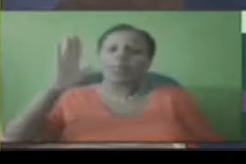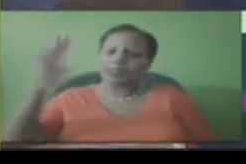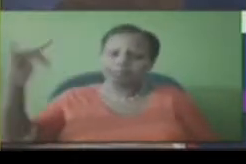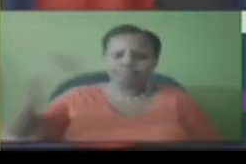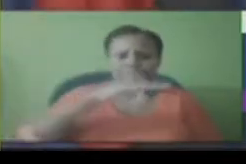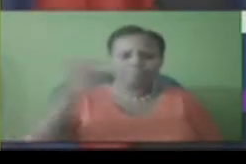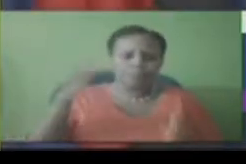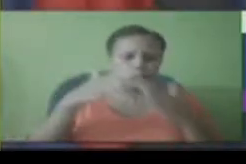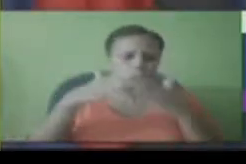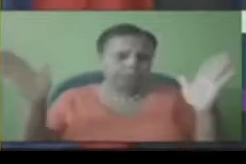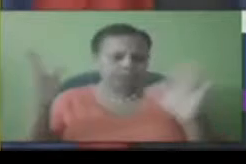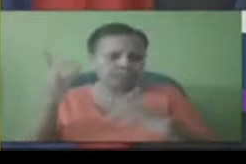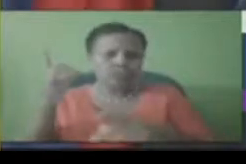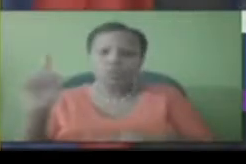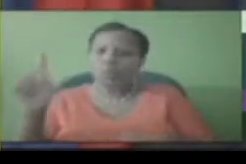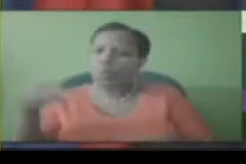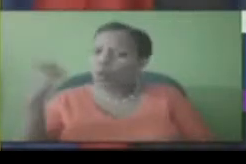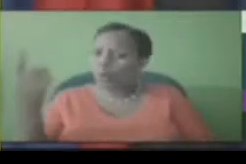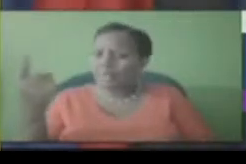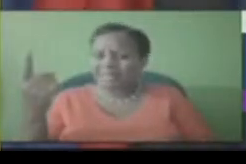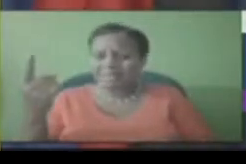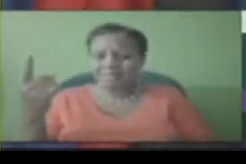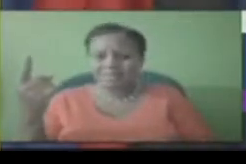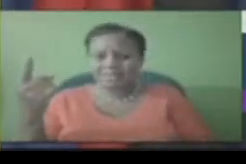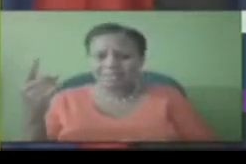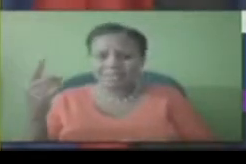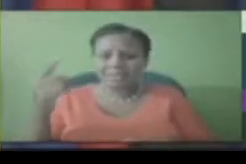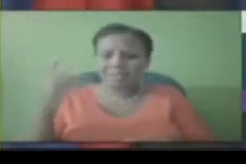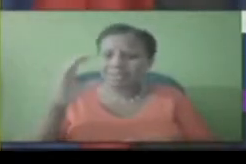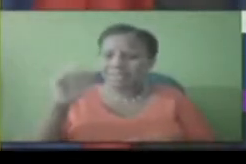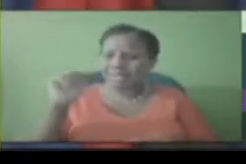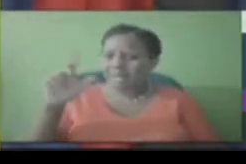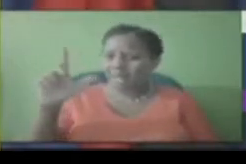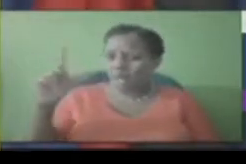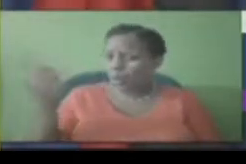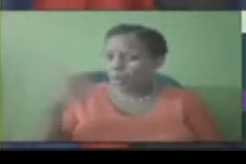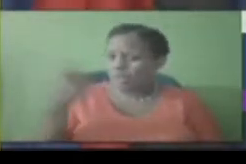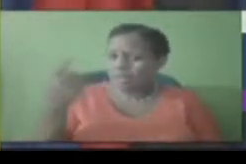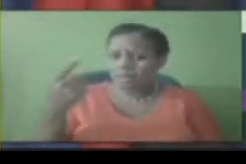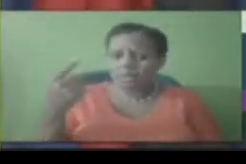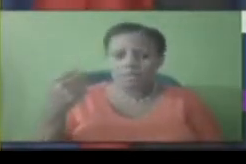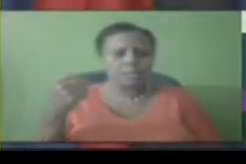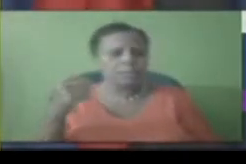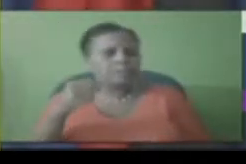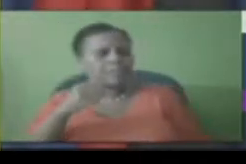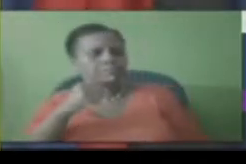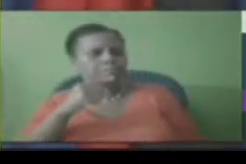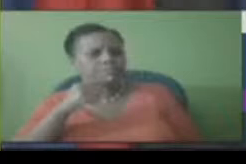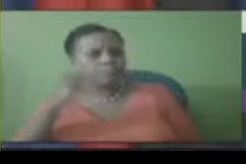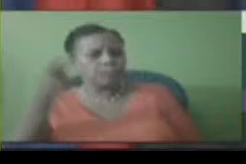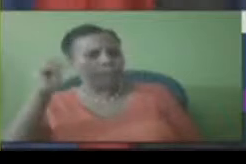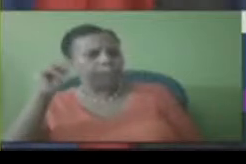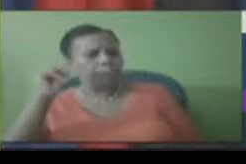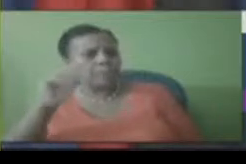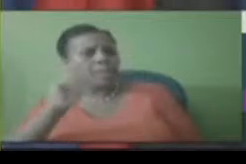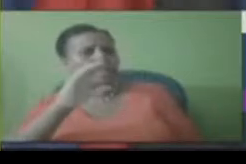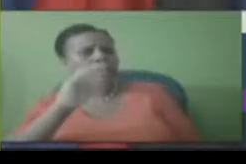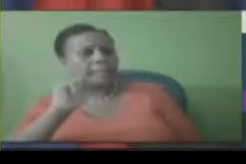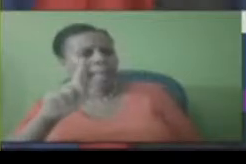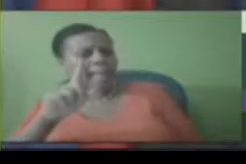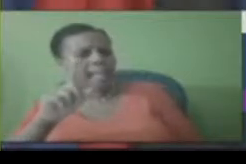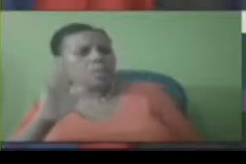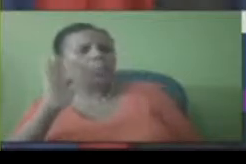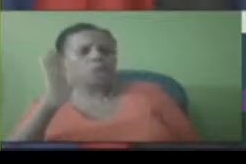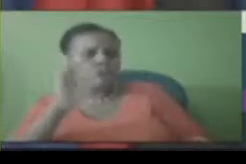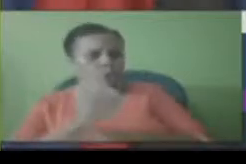it's not. Caribbean Airlines is just one of the airlines that will use the airport. Other airlines will make their schedules and do